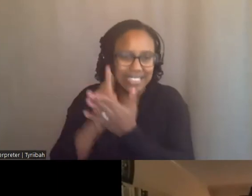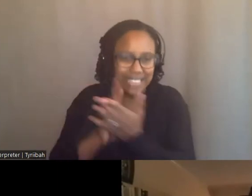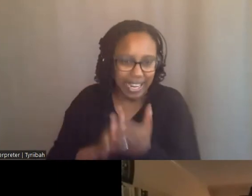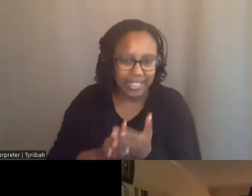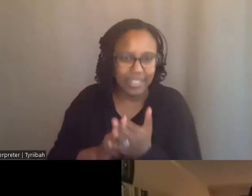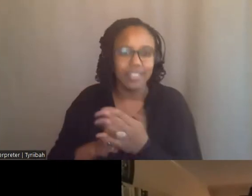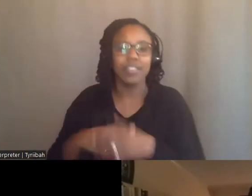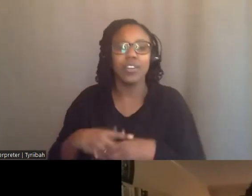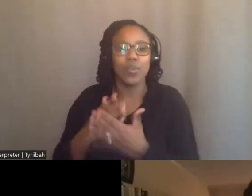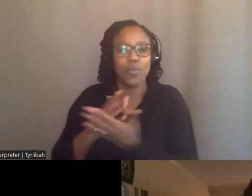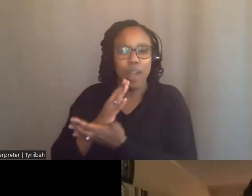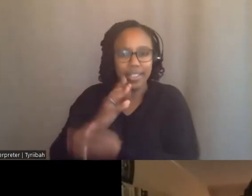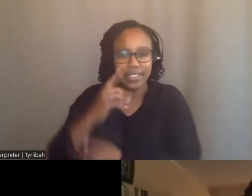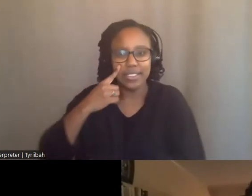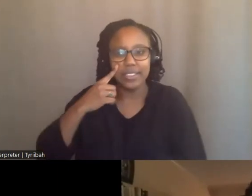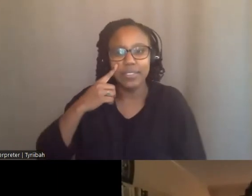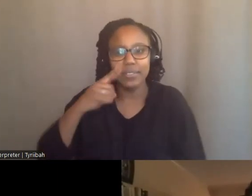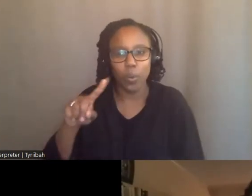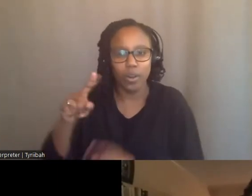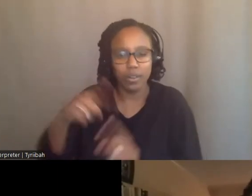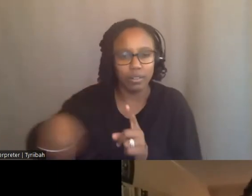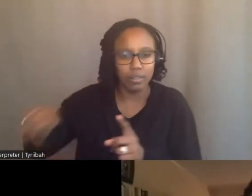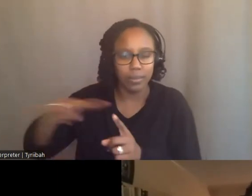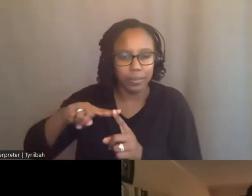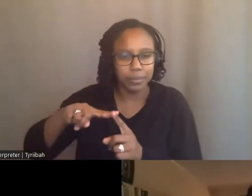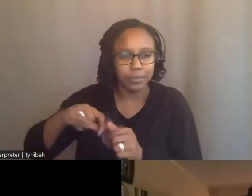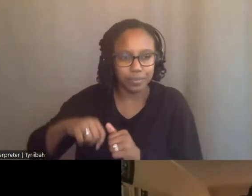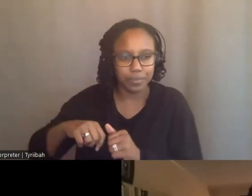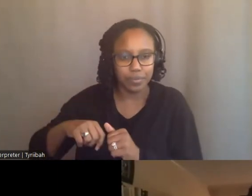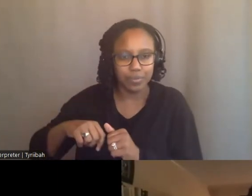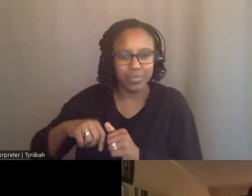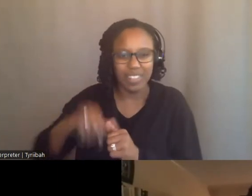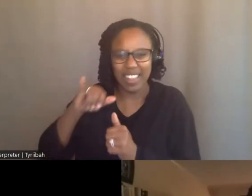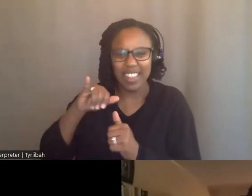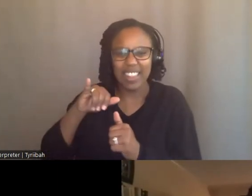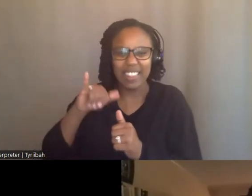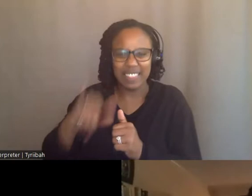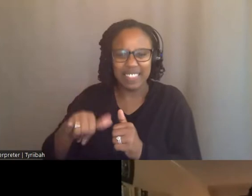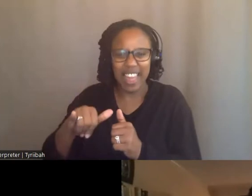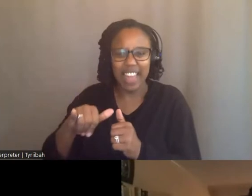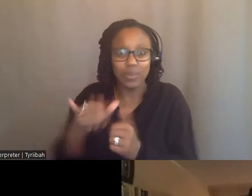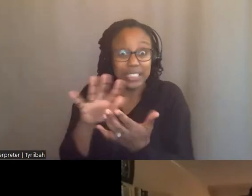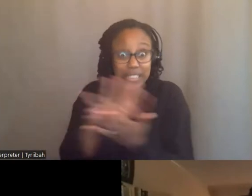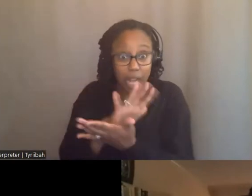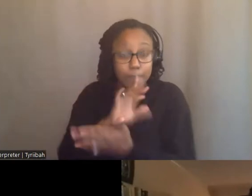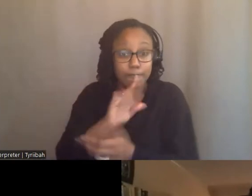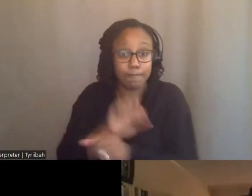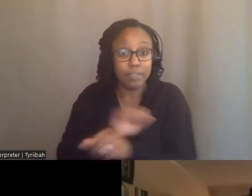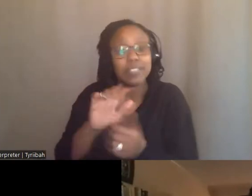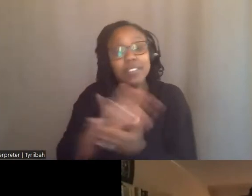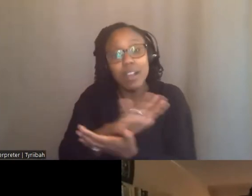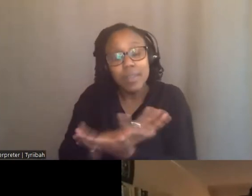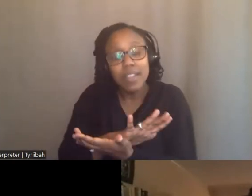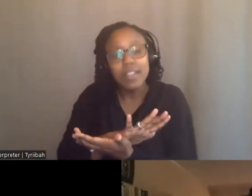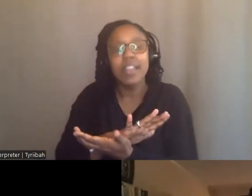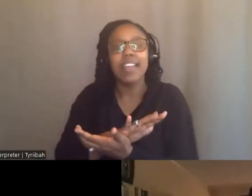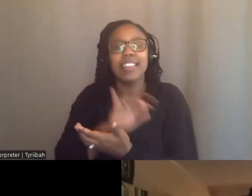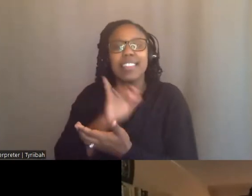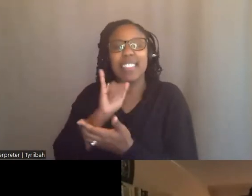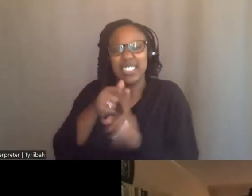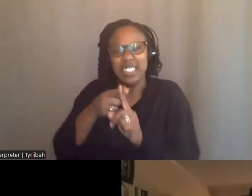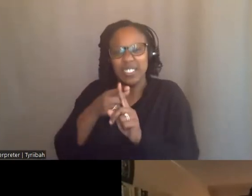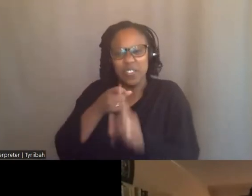over. And that document emerged out of a struggle around